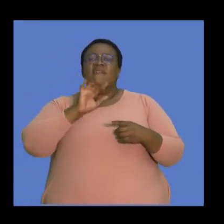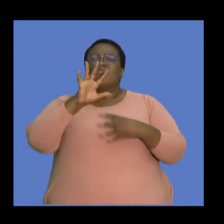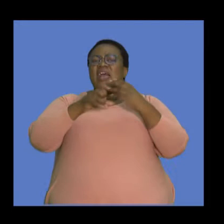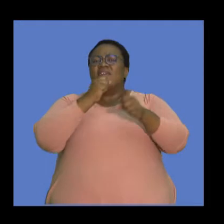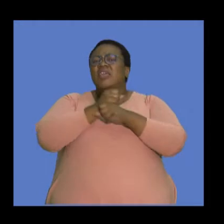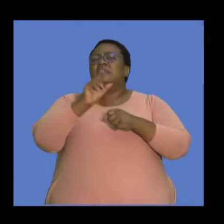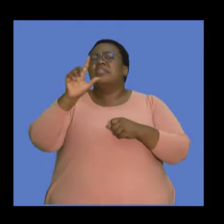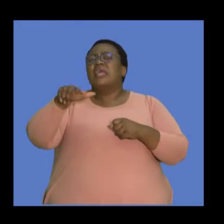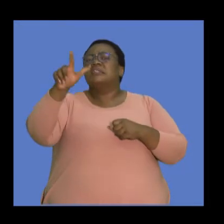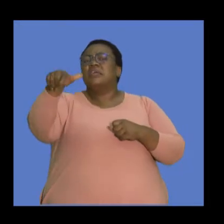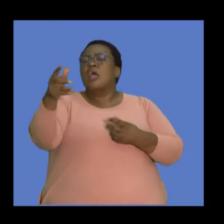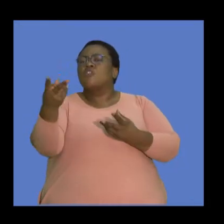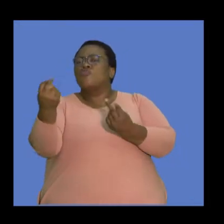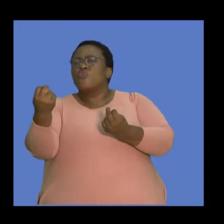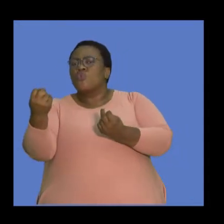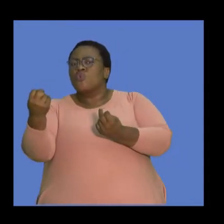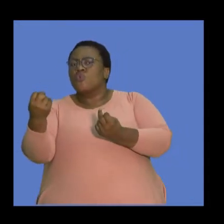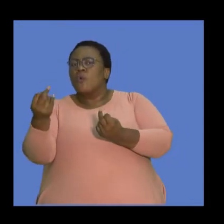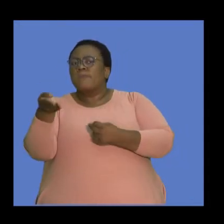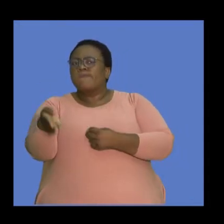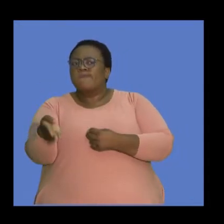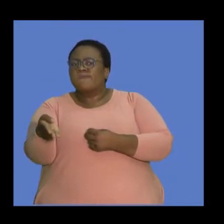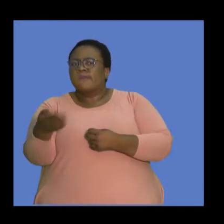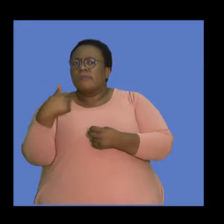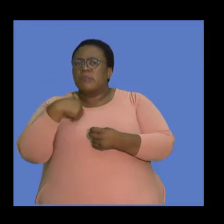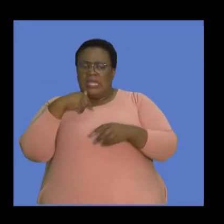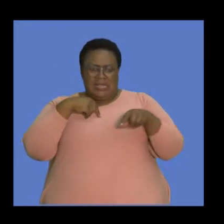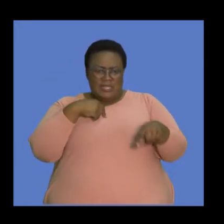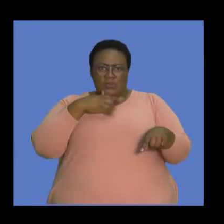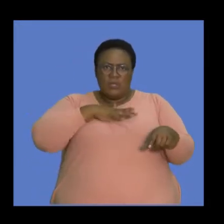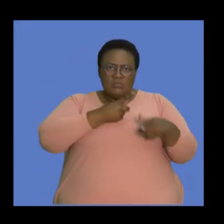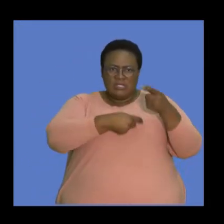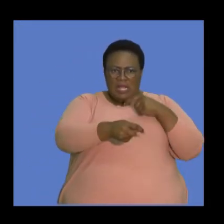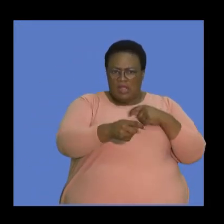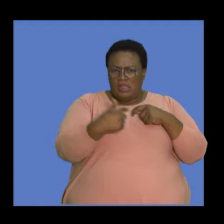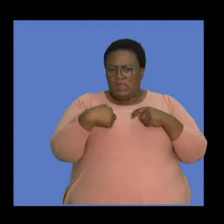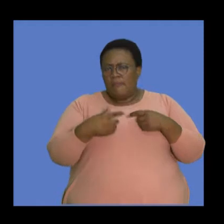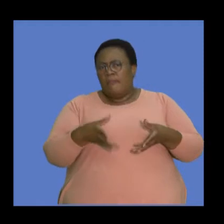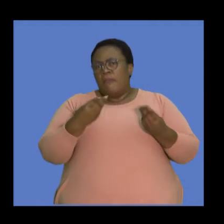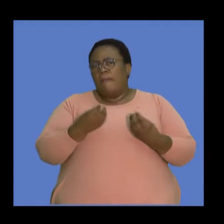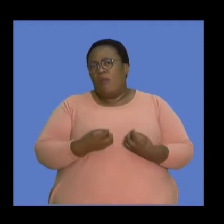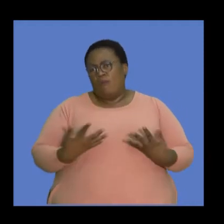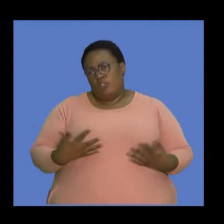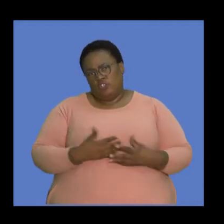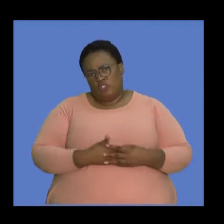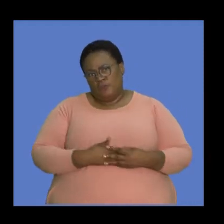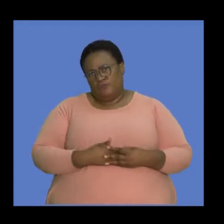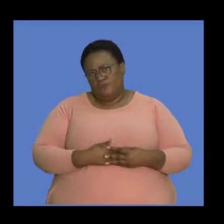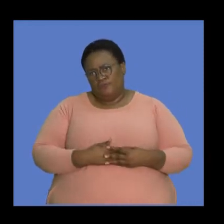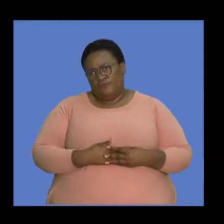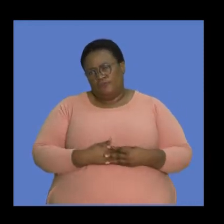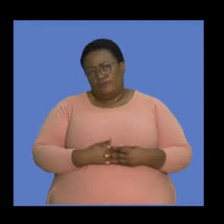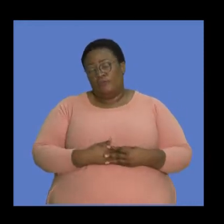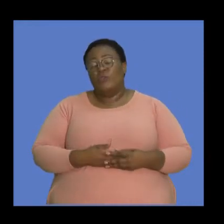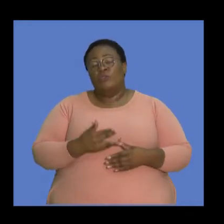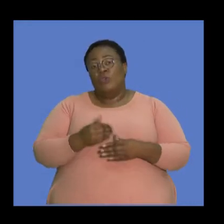Clearly not, but let's just see whether it will be the case or not the case, right? So how much will the